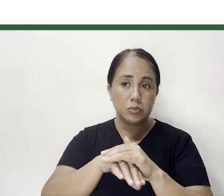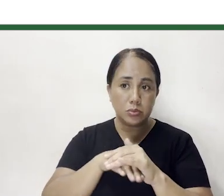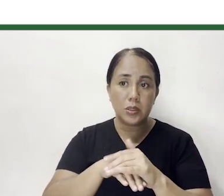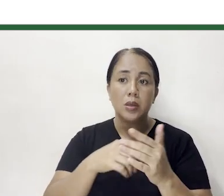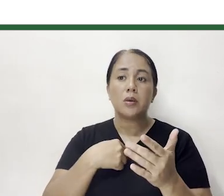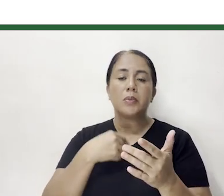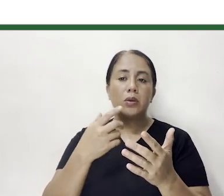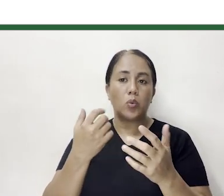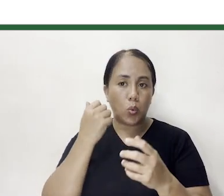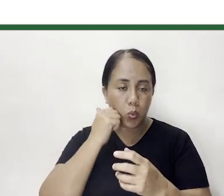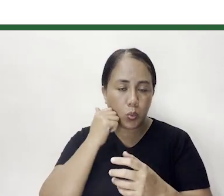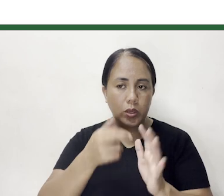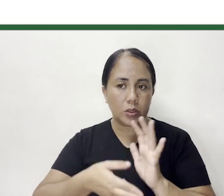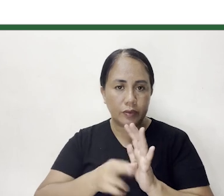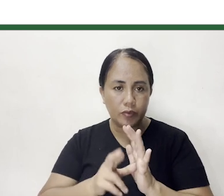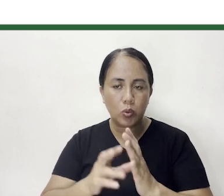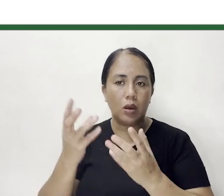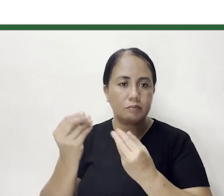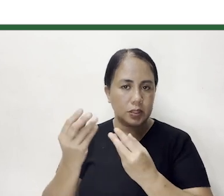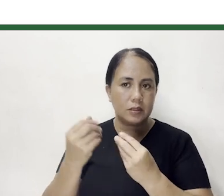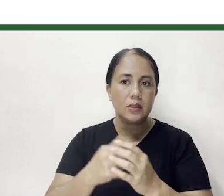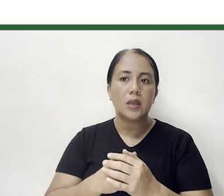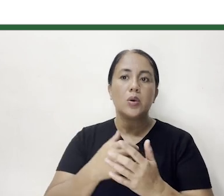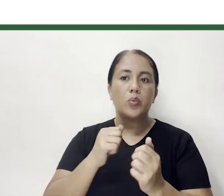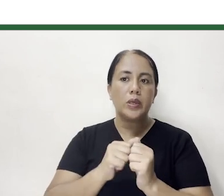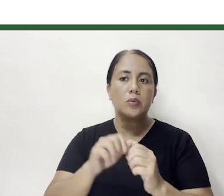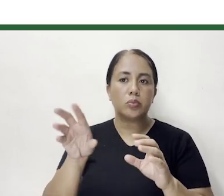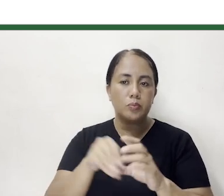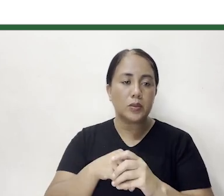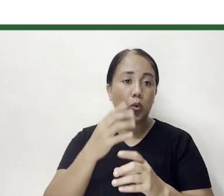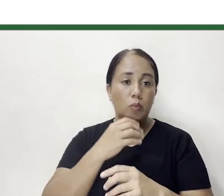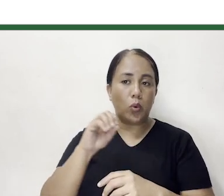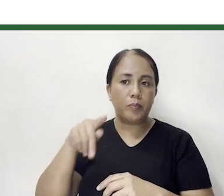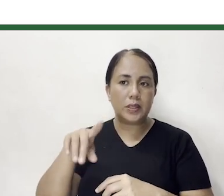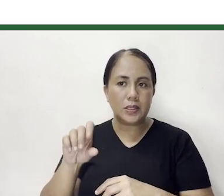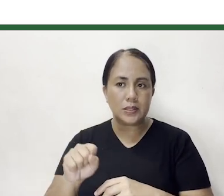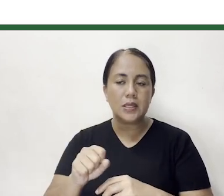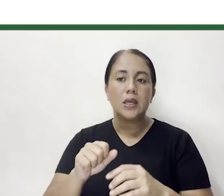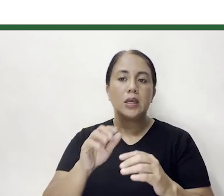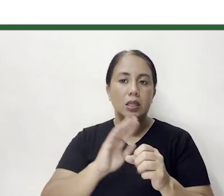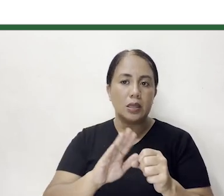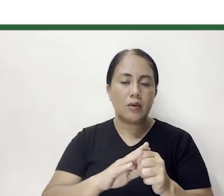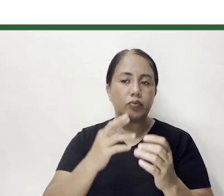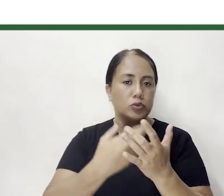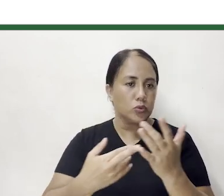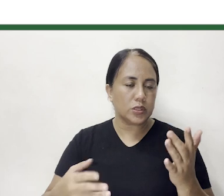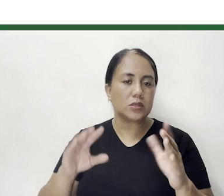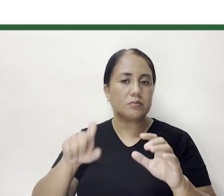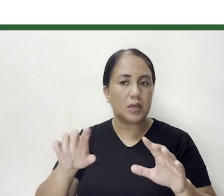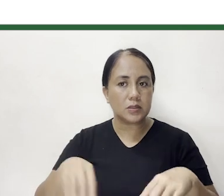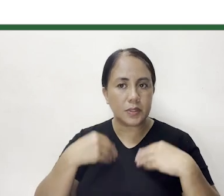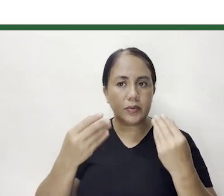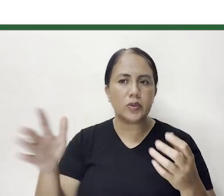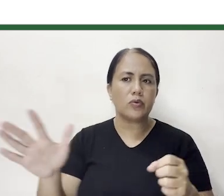policies on accessibility must be regularly reviewed and updated with the active involvement of OPDs, and